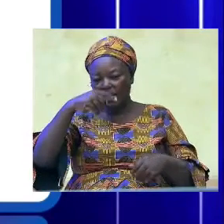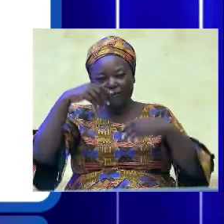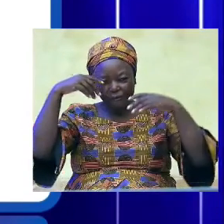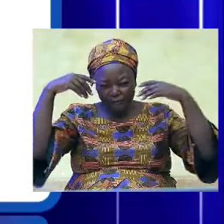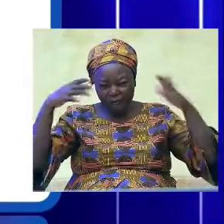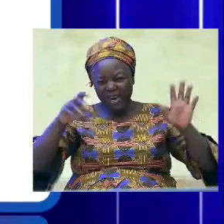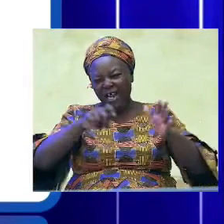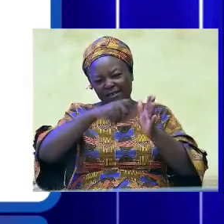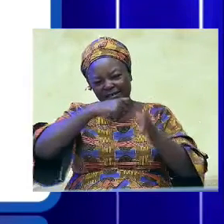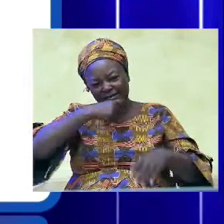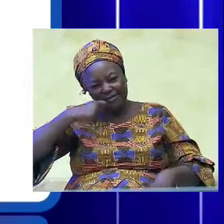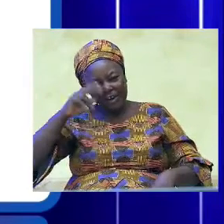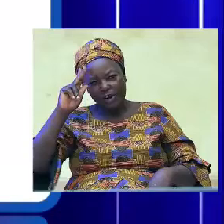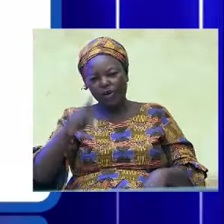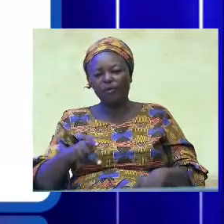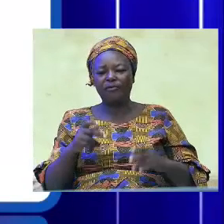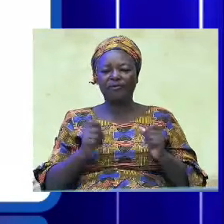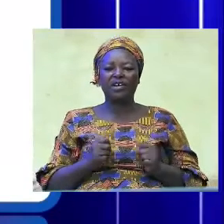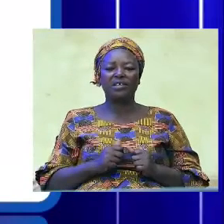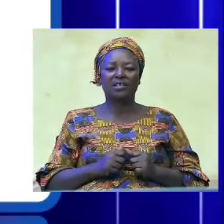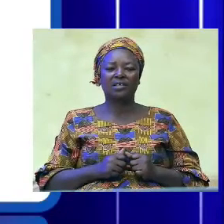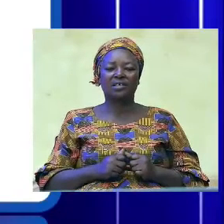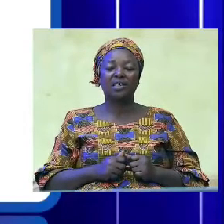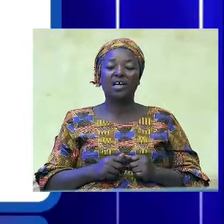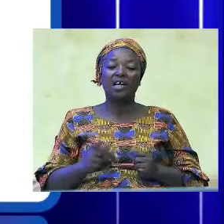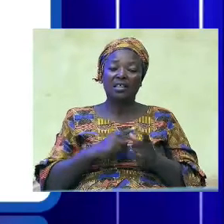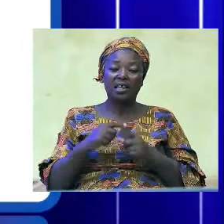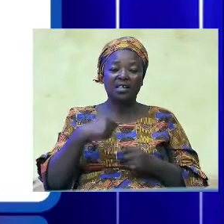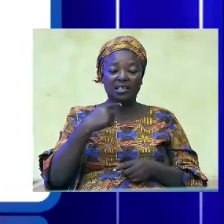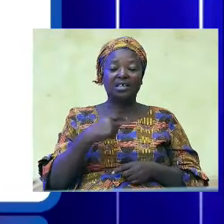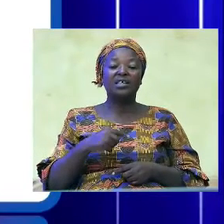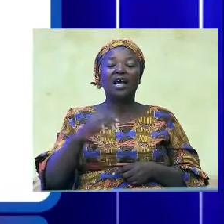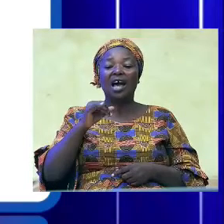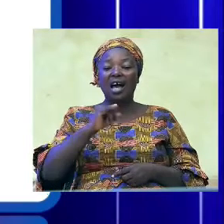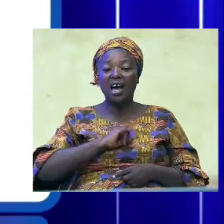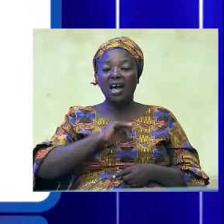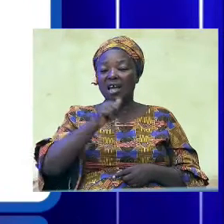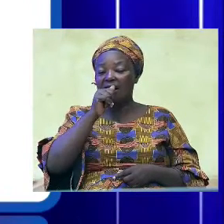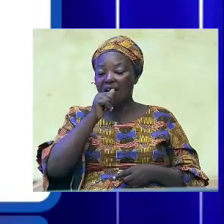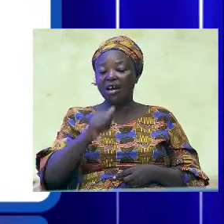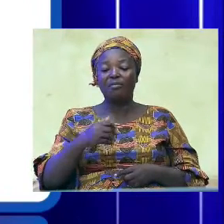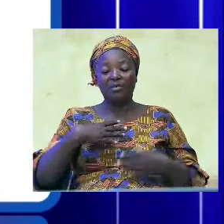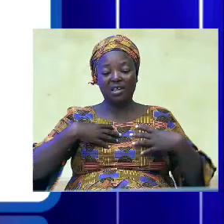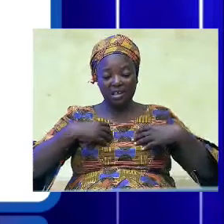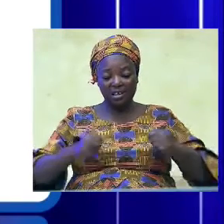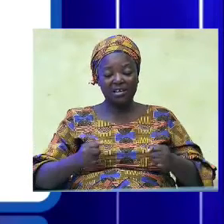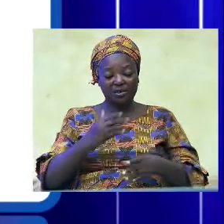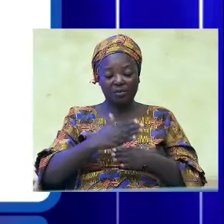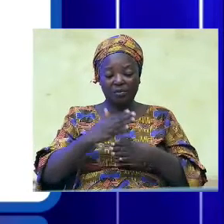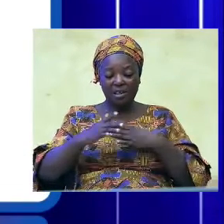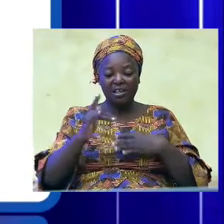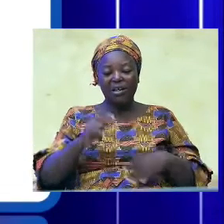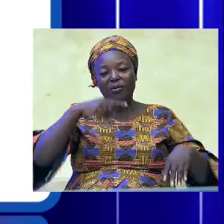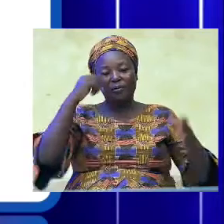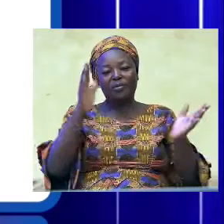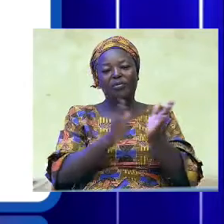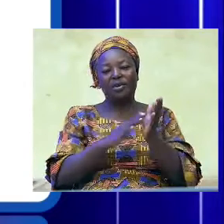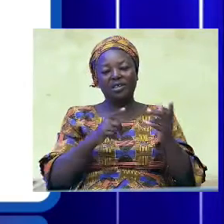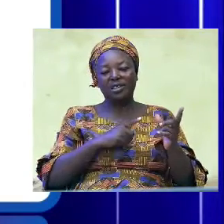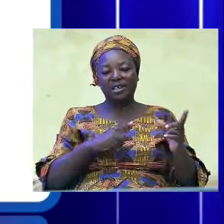finished, everything dried up instantaneously. And he wrote, I am